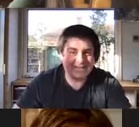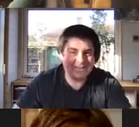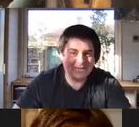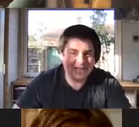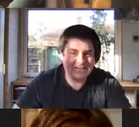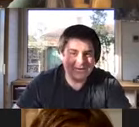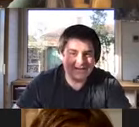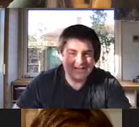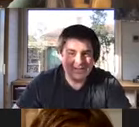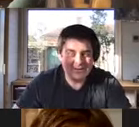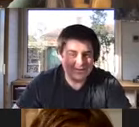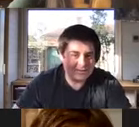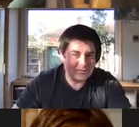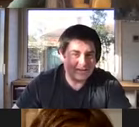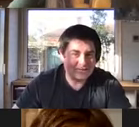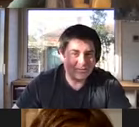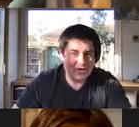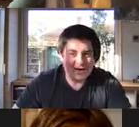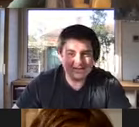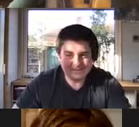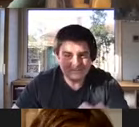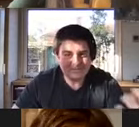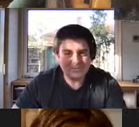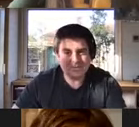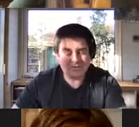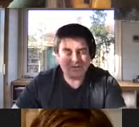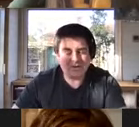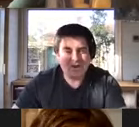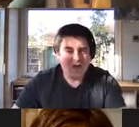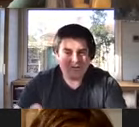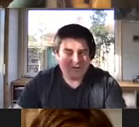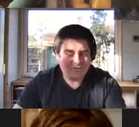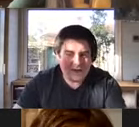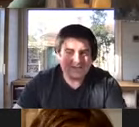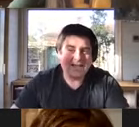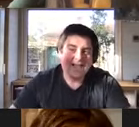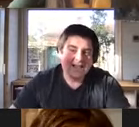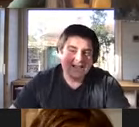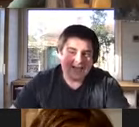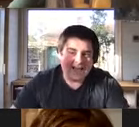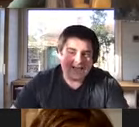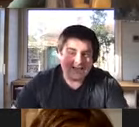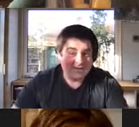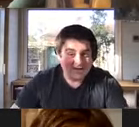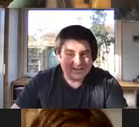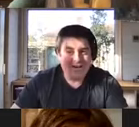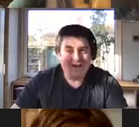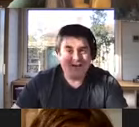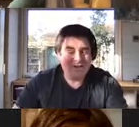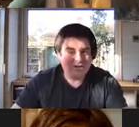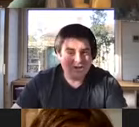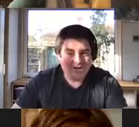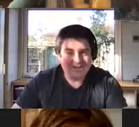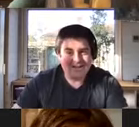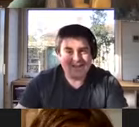are sceptical the election will end months of political violence. Something that, and kind of phrasing, that is really stark and